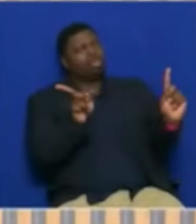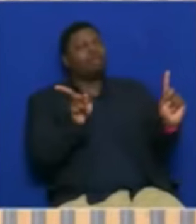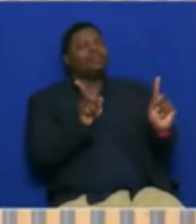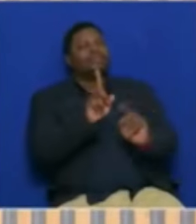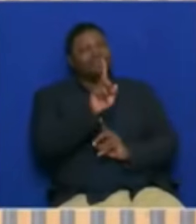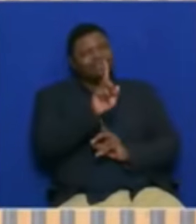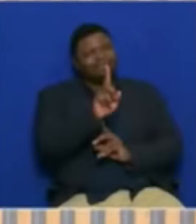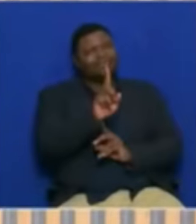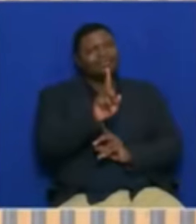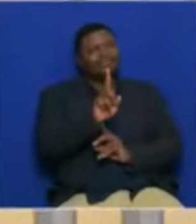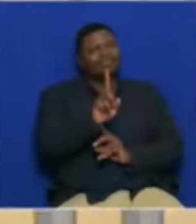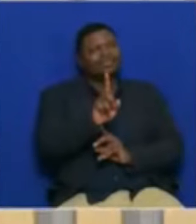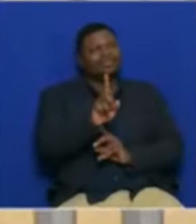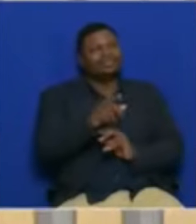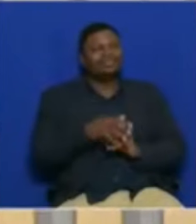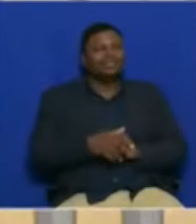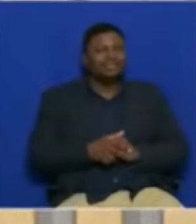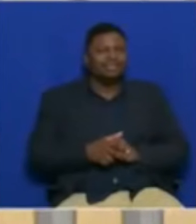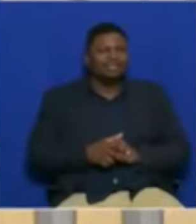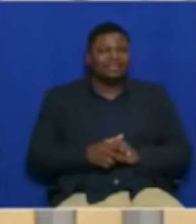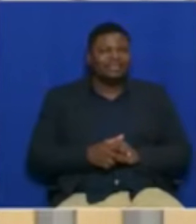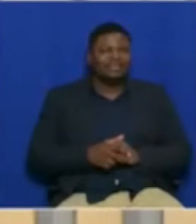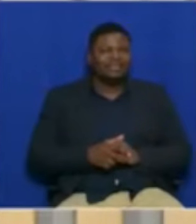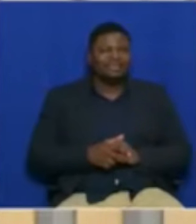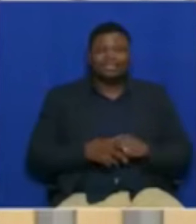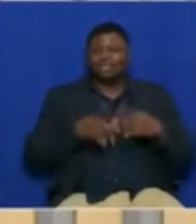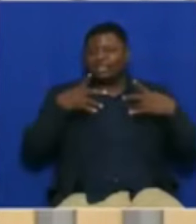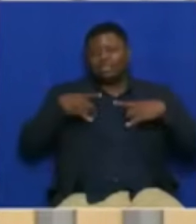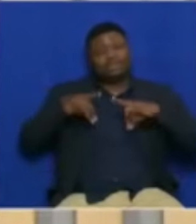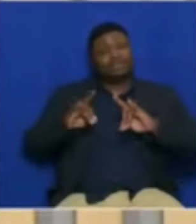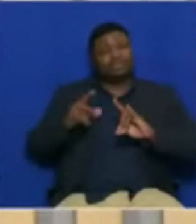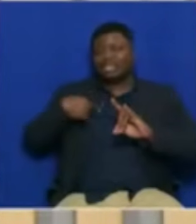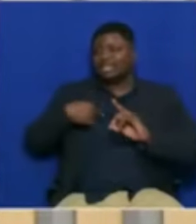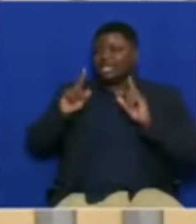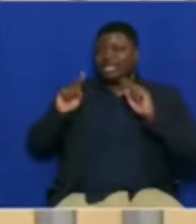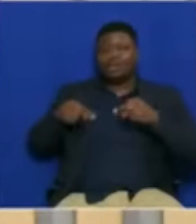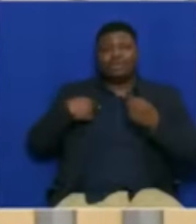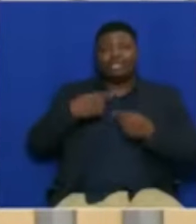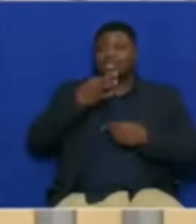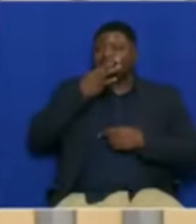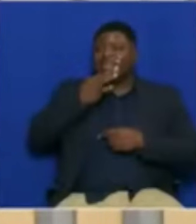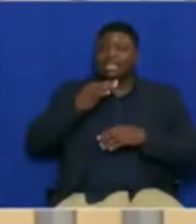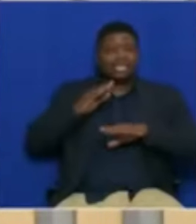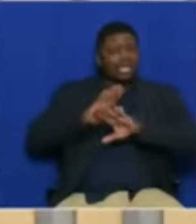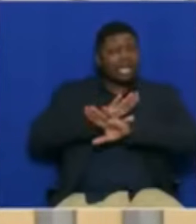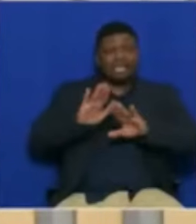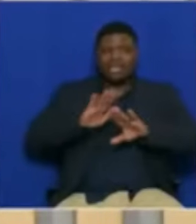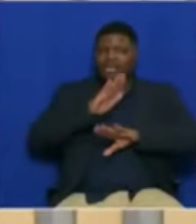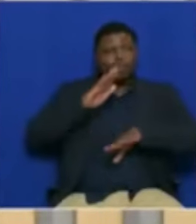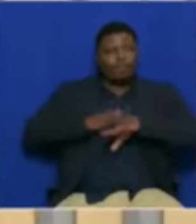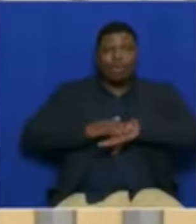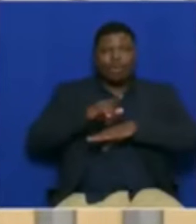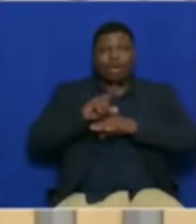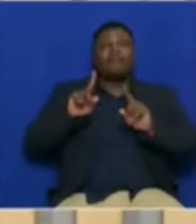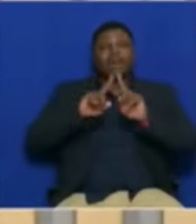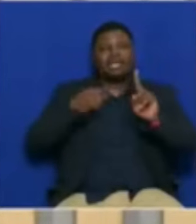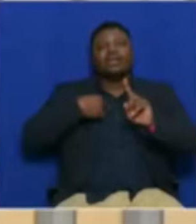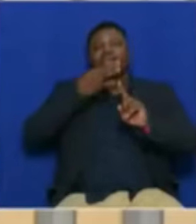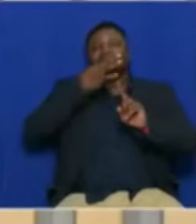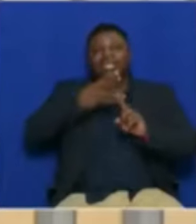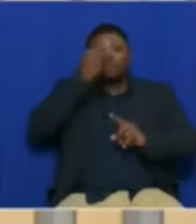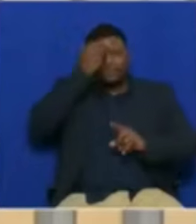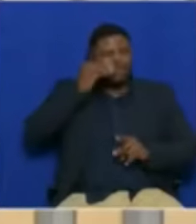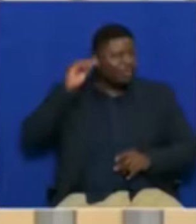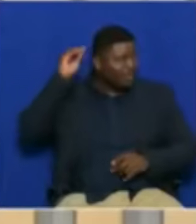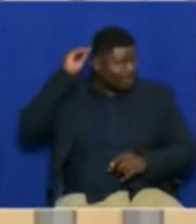Chair, I'm not going to take it further than to just say noted. I'm going to ask the question differently, and hopefully